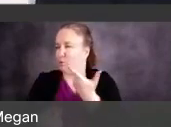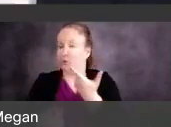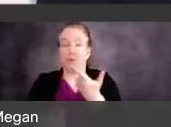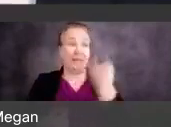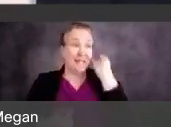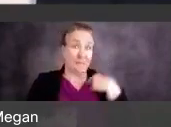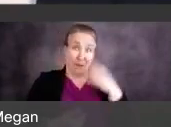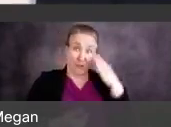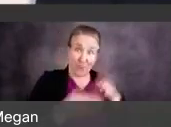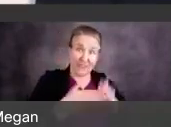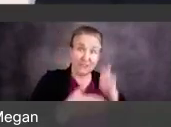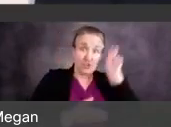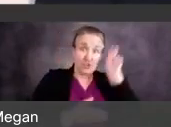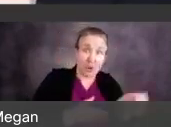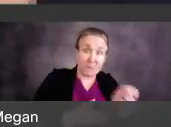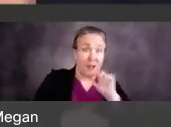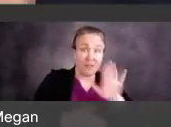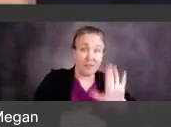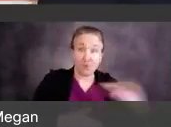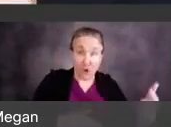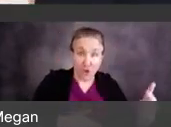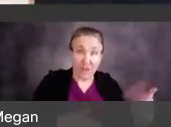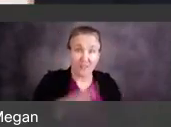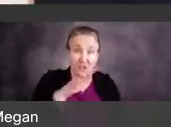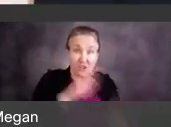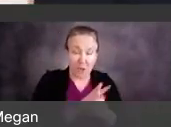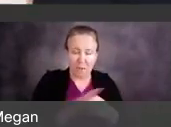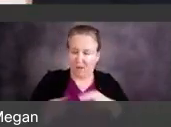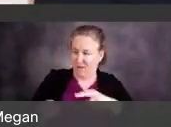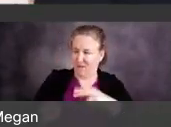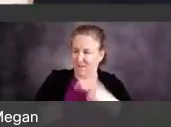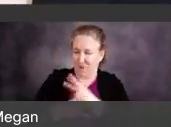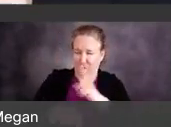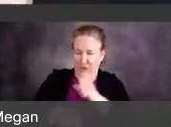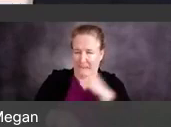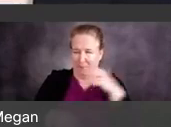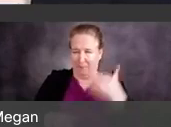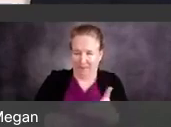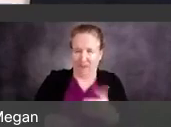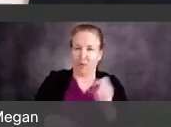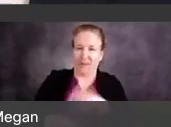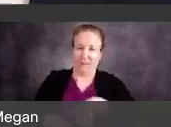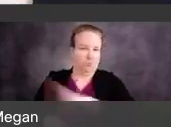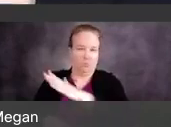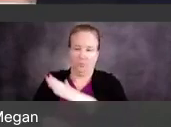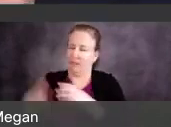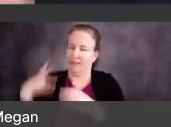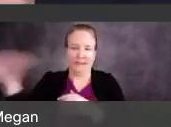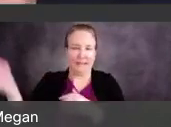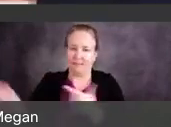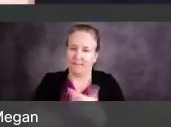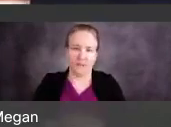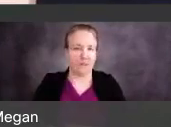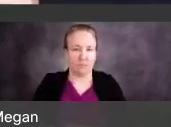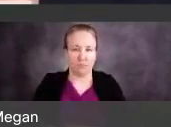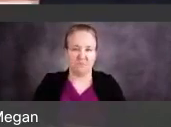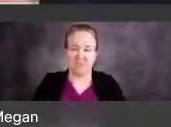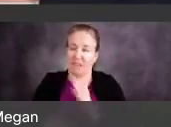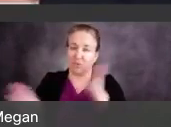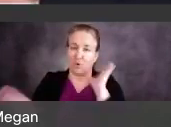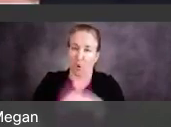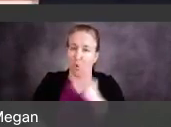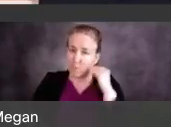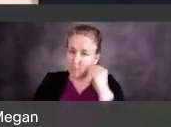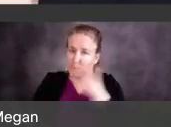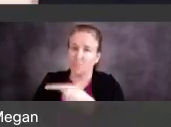they have to, they show up and we figure out that they shouldn't be there, they're asked to leave. So they have to just go home.